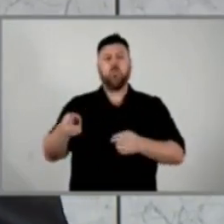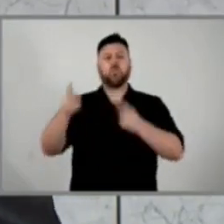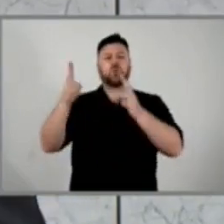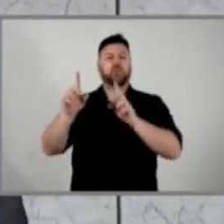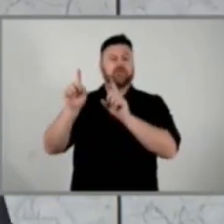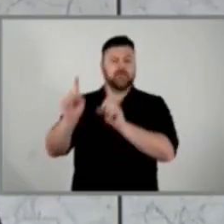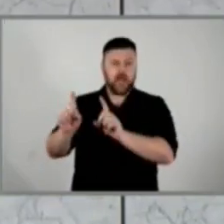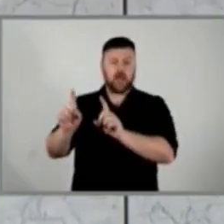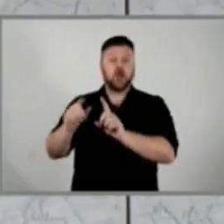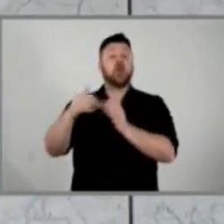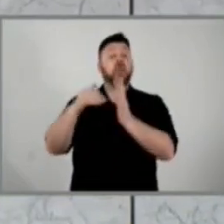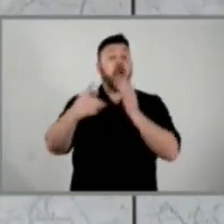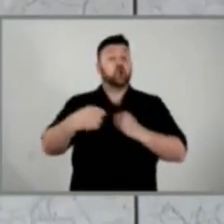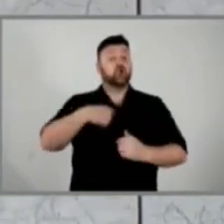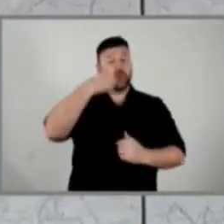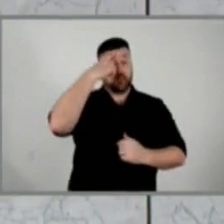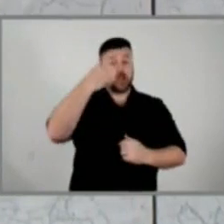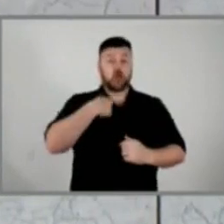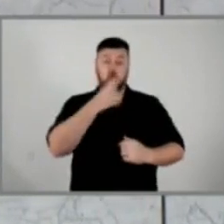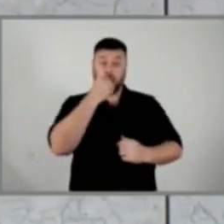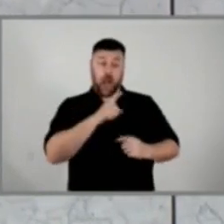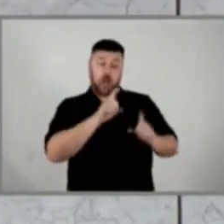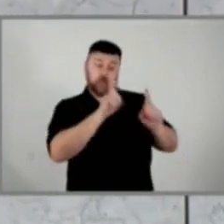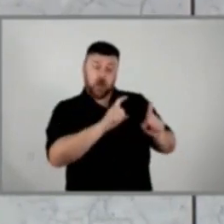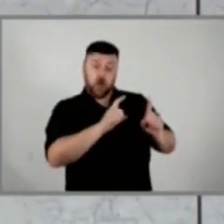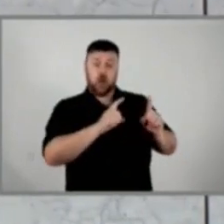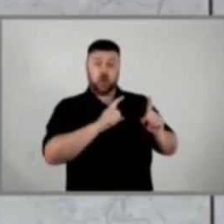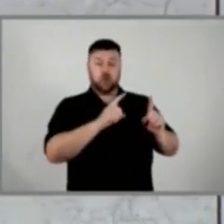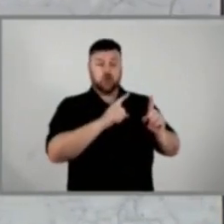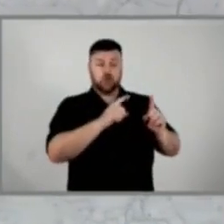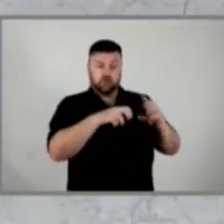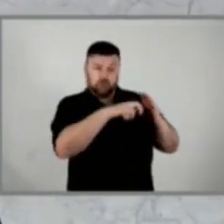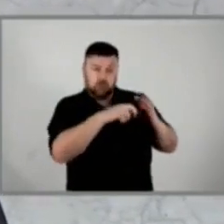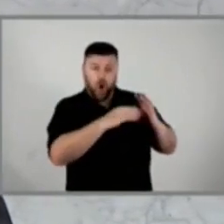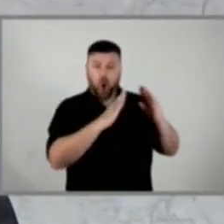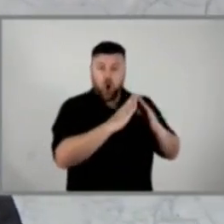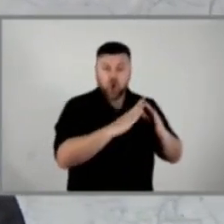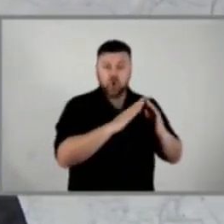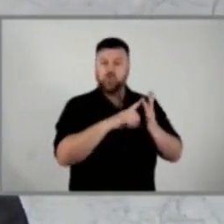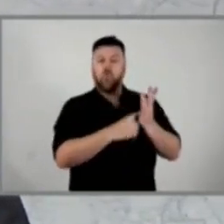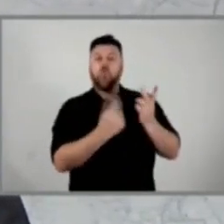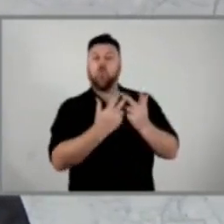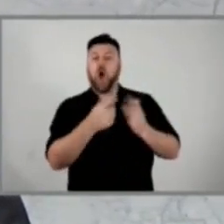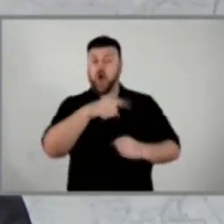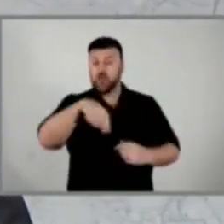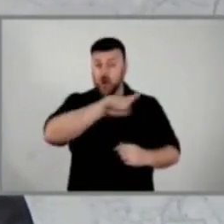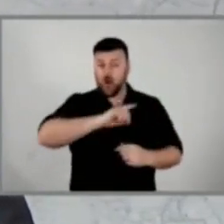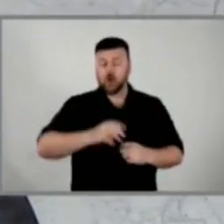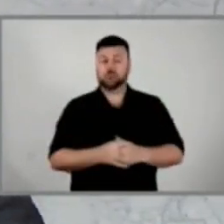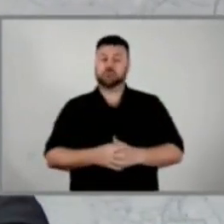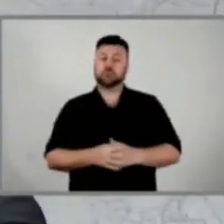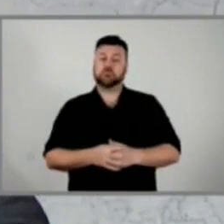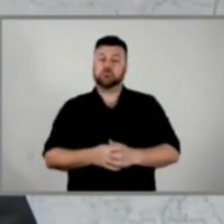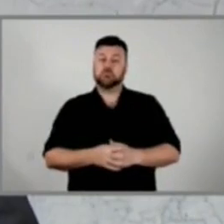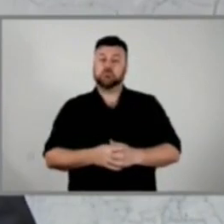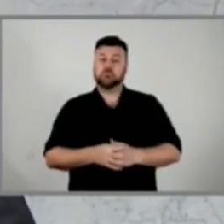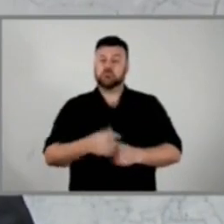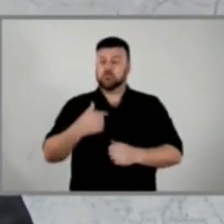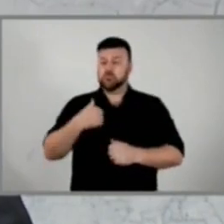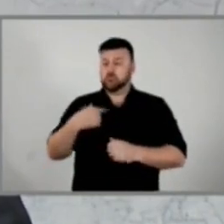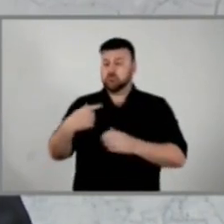the benchmark for that shift, and how many of the Australians stranded overseas are you committing to bring home by Christmas? Well, I just answered the